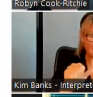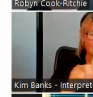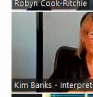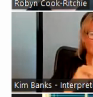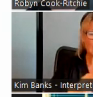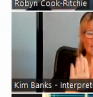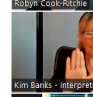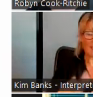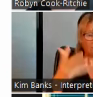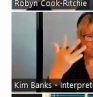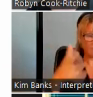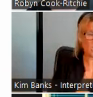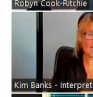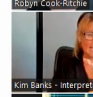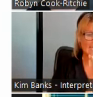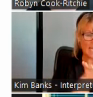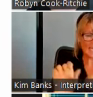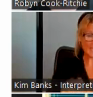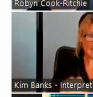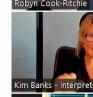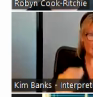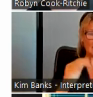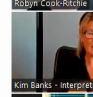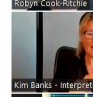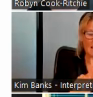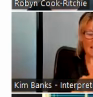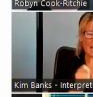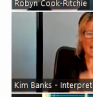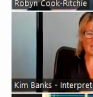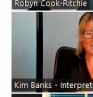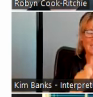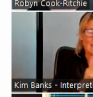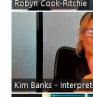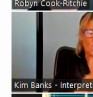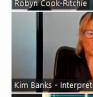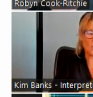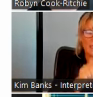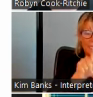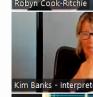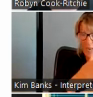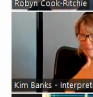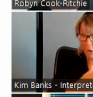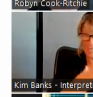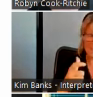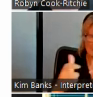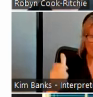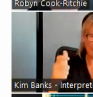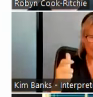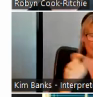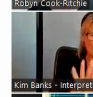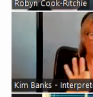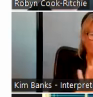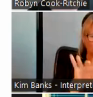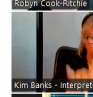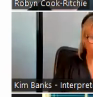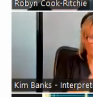assessment. And these are just some notes on here. This is a big section that you want to complete and put all this